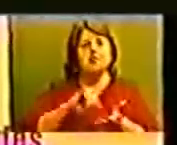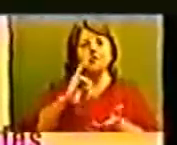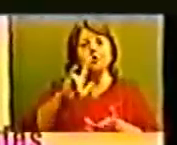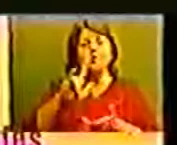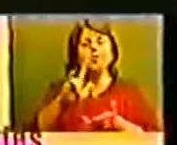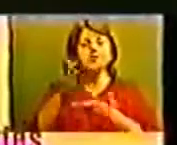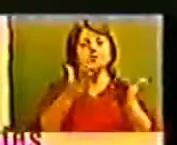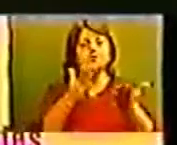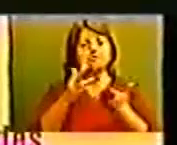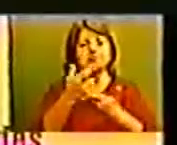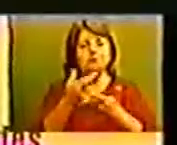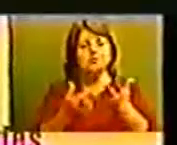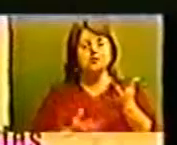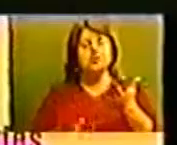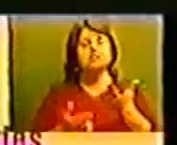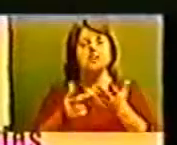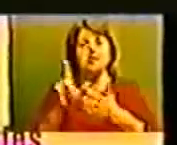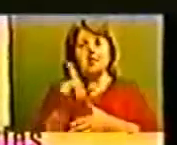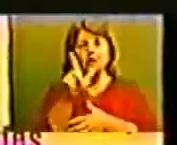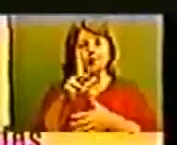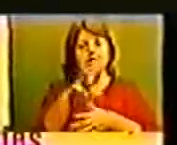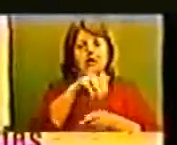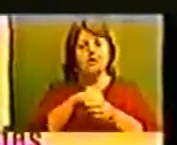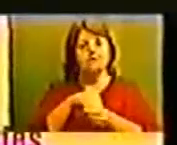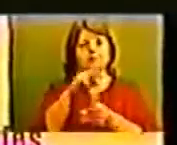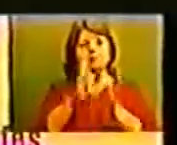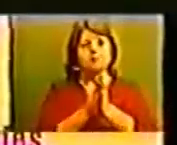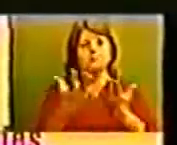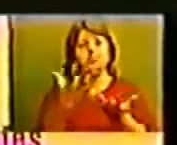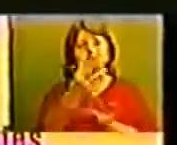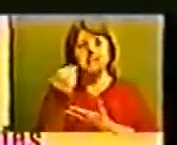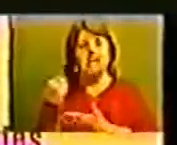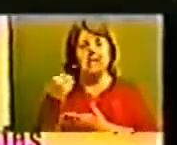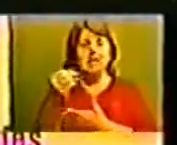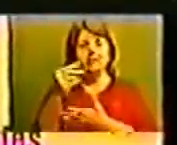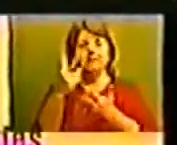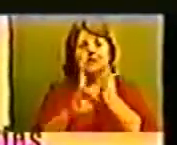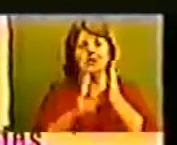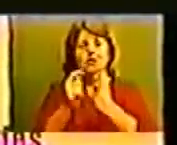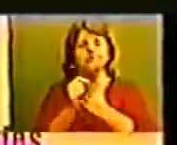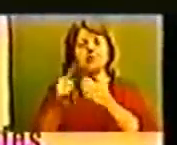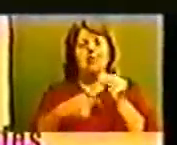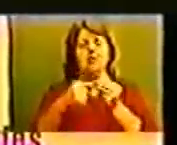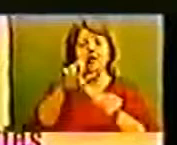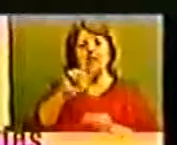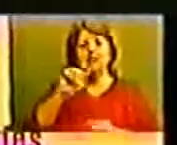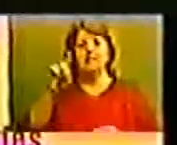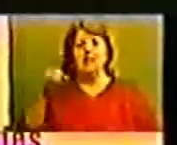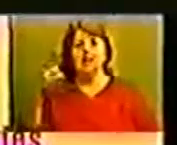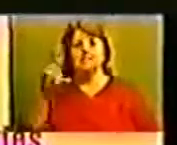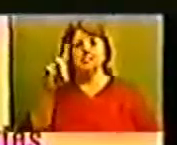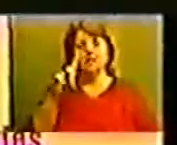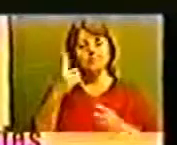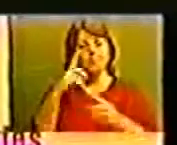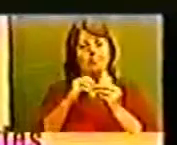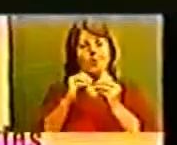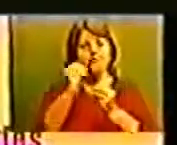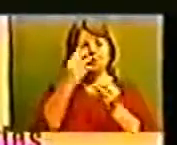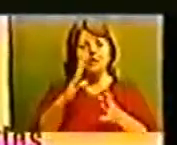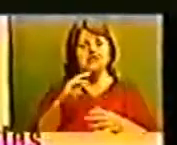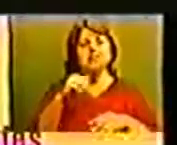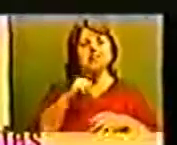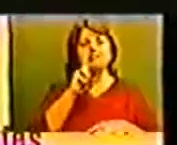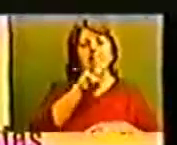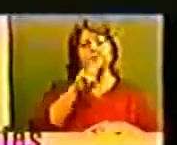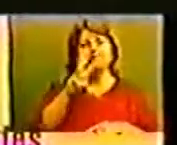Service Resource Center Library includes books and videos about ADHD. For more information, you can visit the website